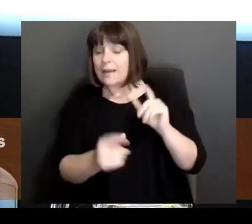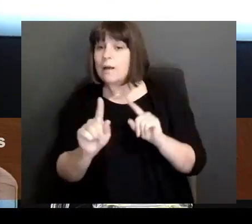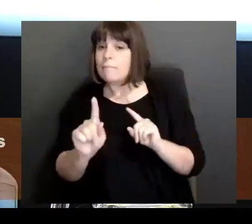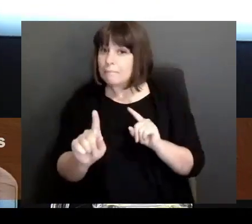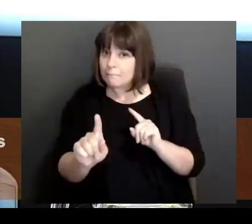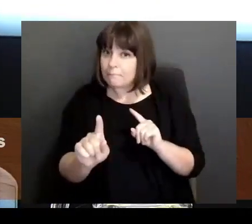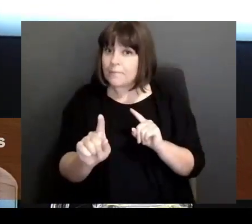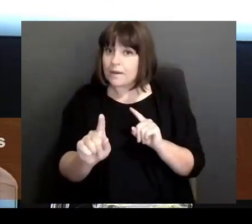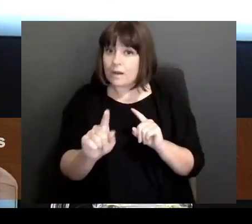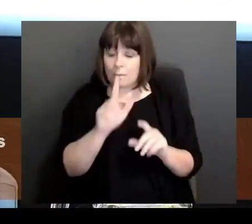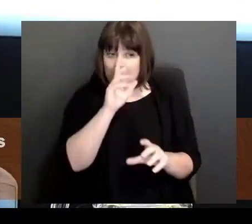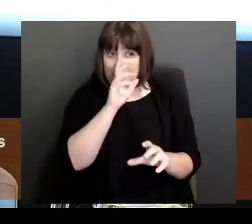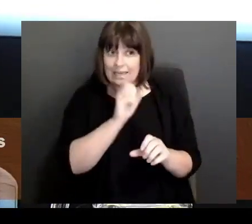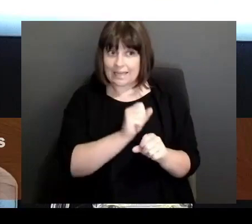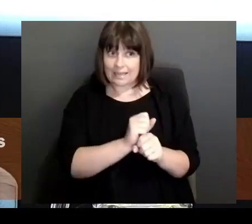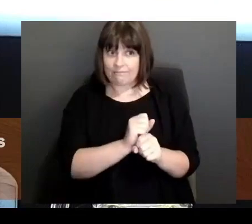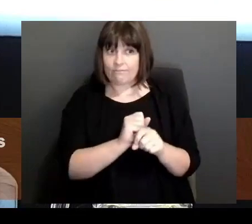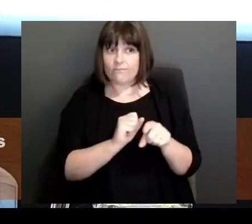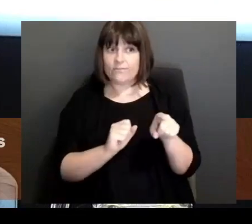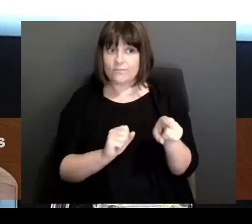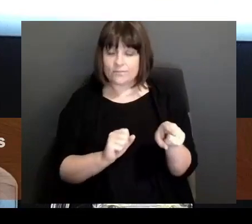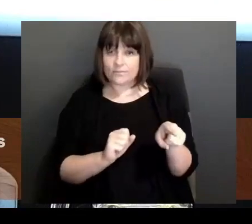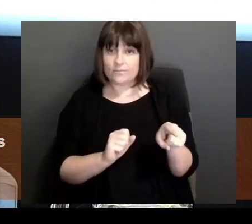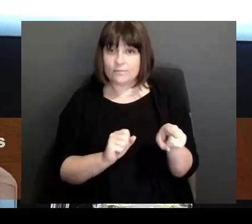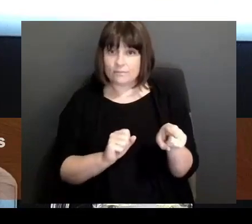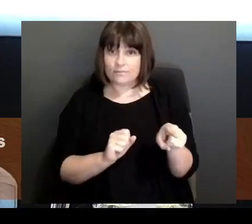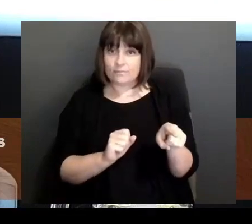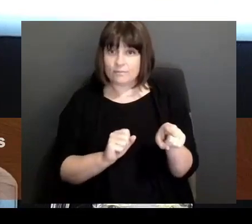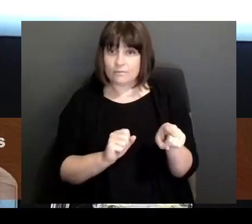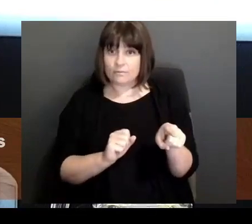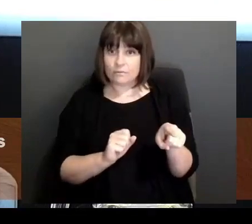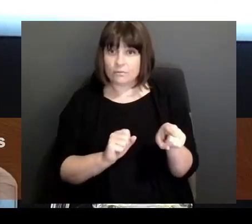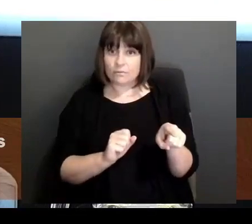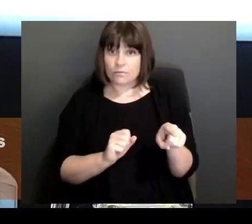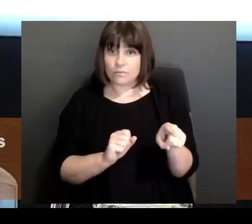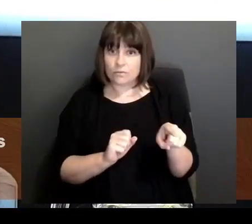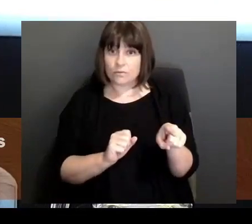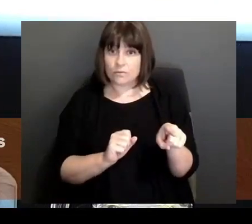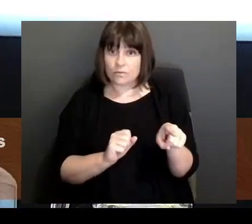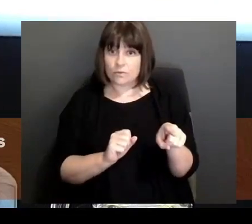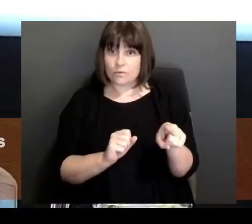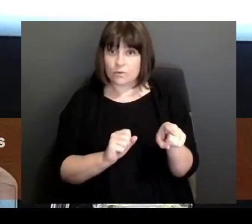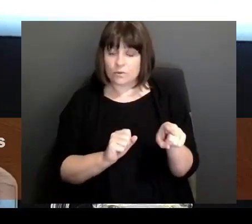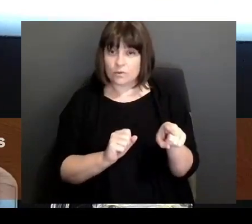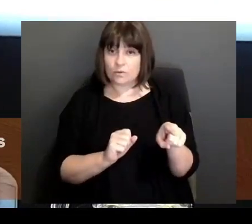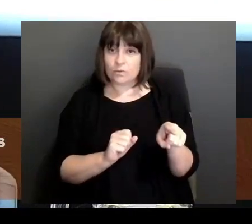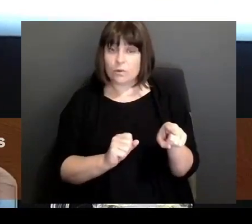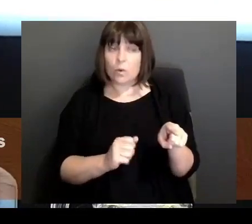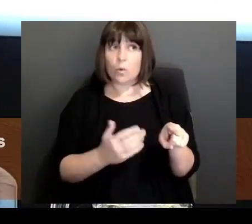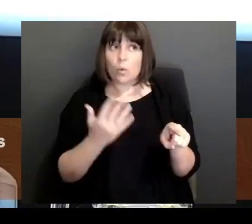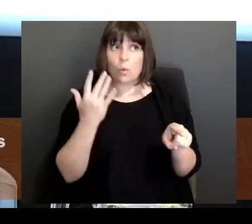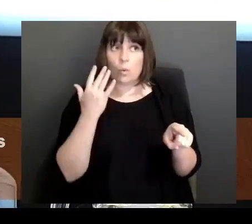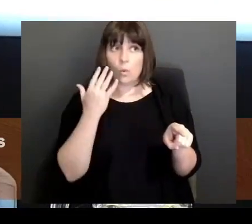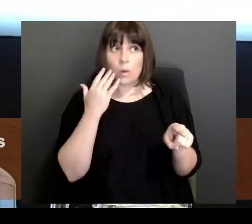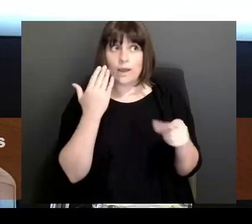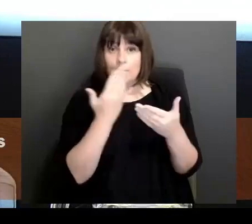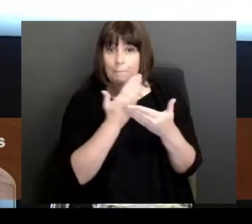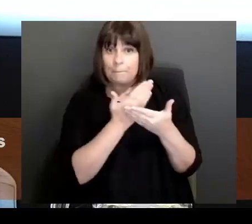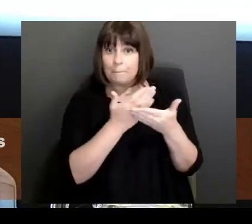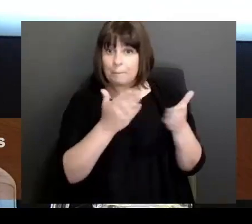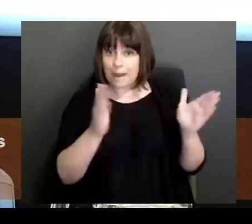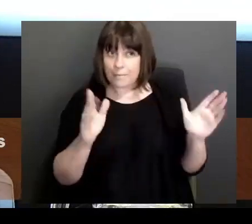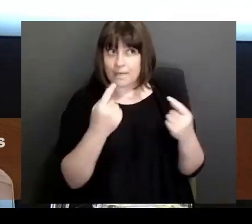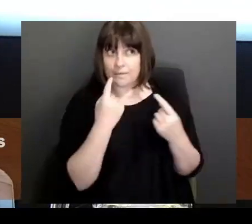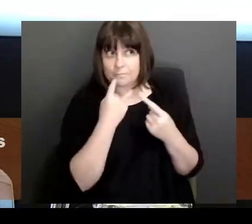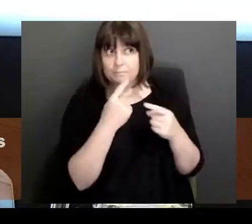But I believe that once that we are able to publicly talk about those, once we've gone through, of